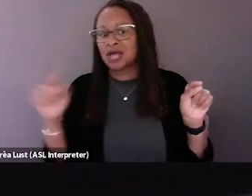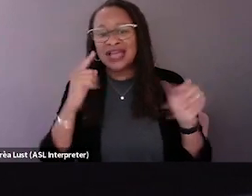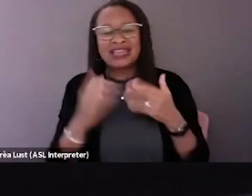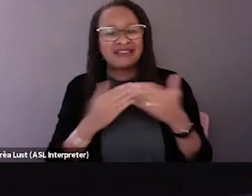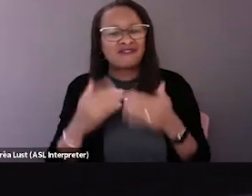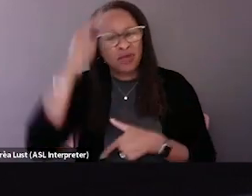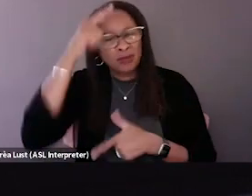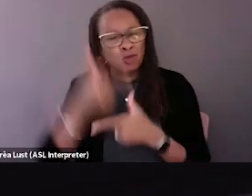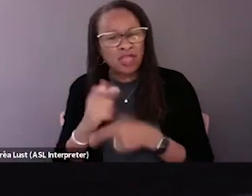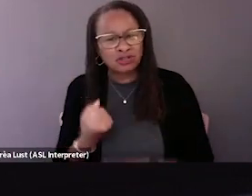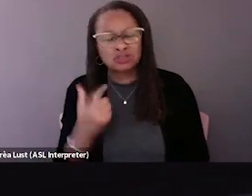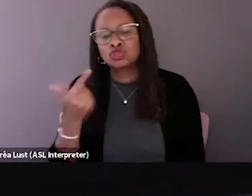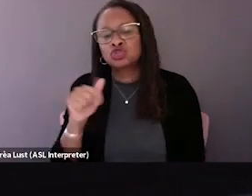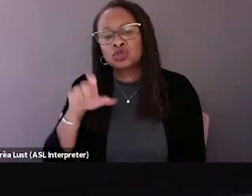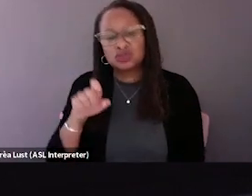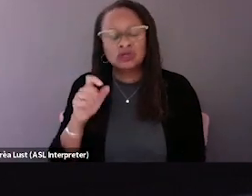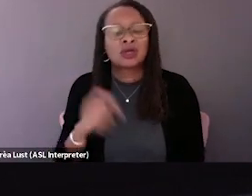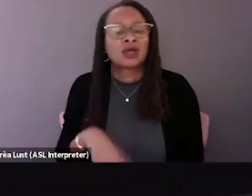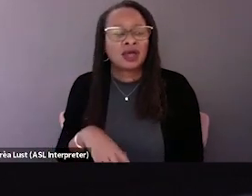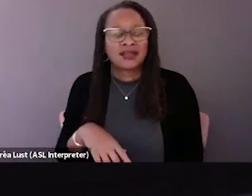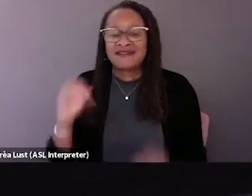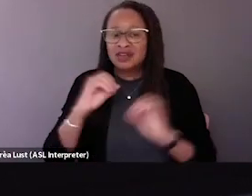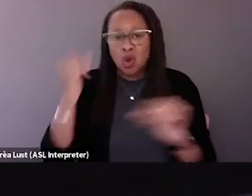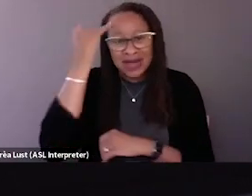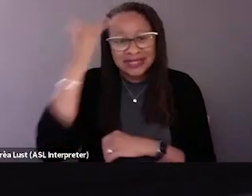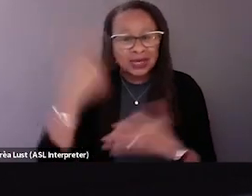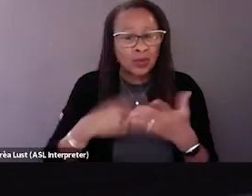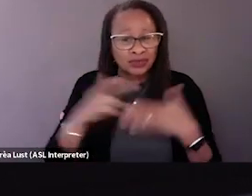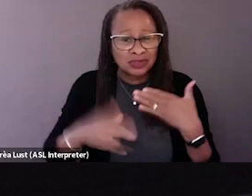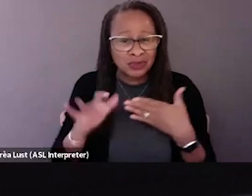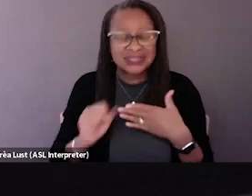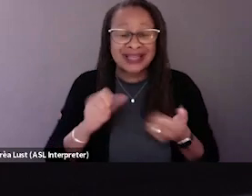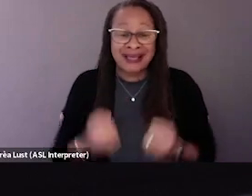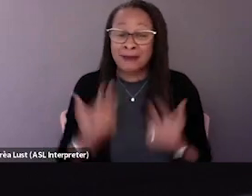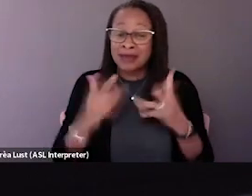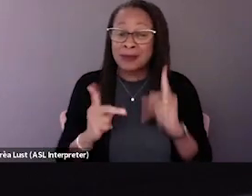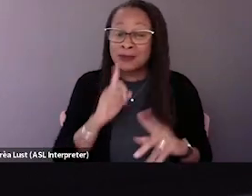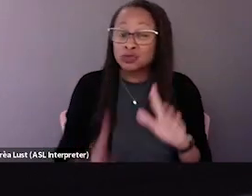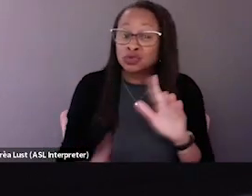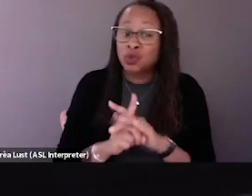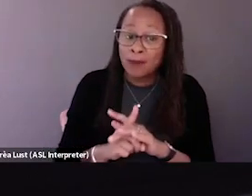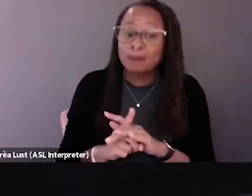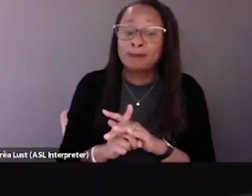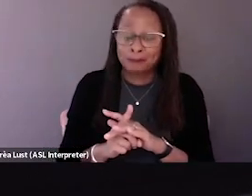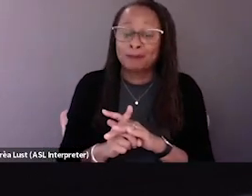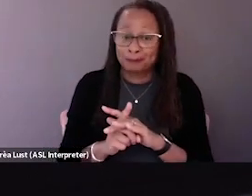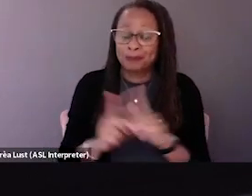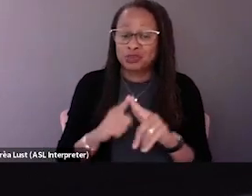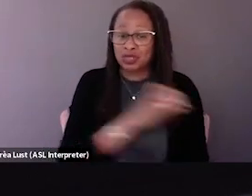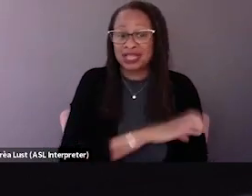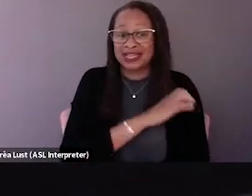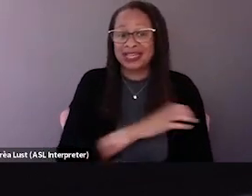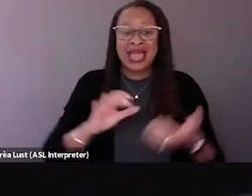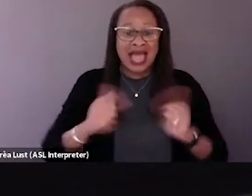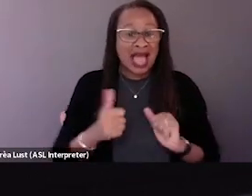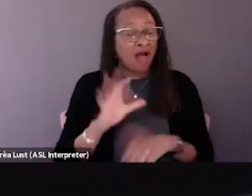brothers, when they got into this, they had no idea what the outcome was going to be and how many people were going to show up to the clinic, and how Florida was going to